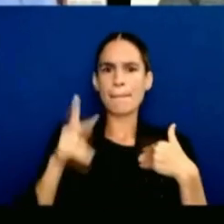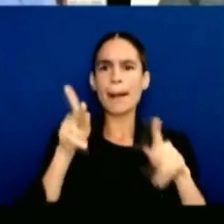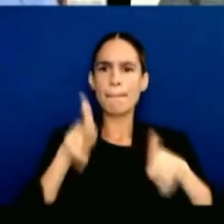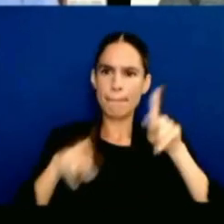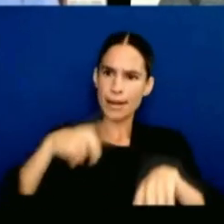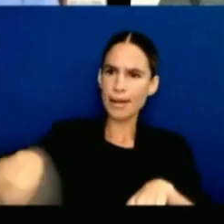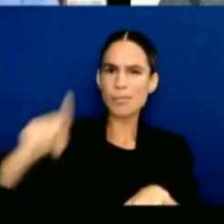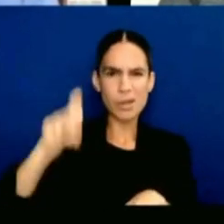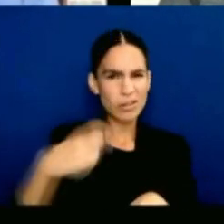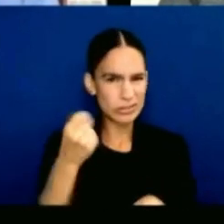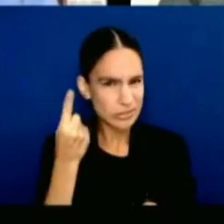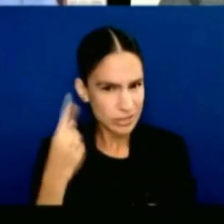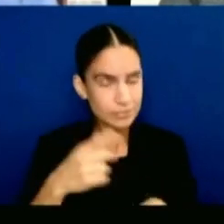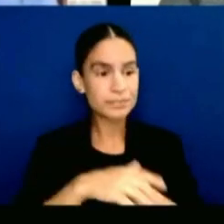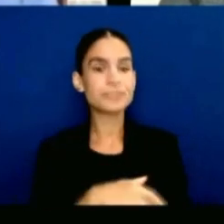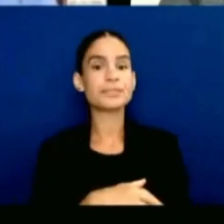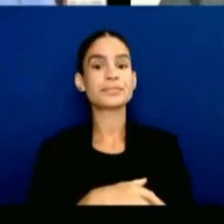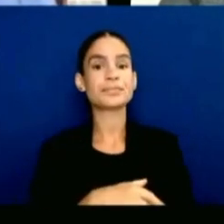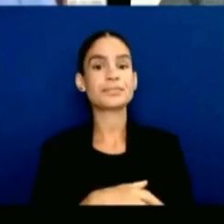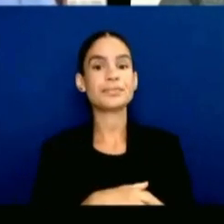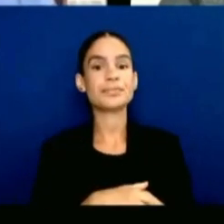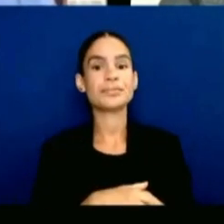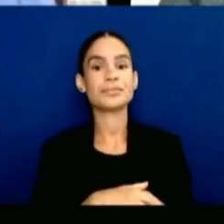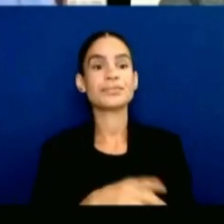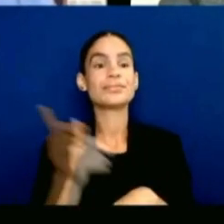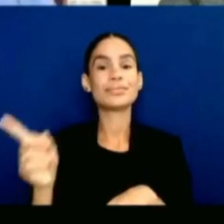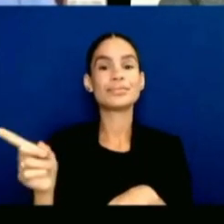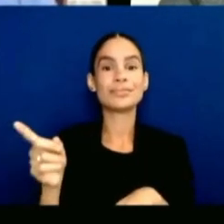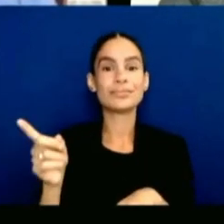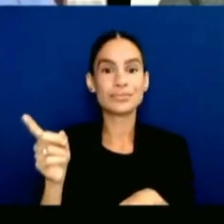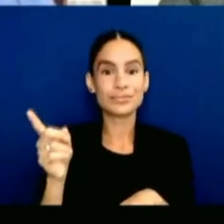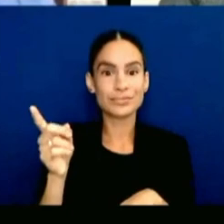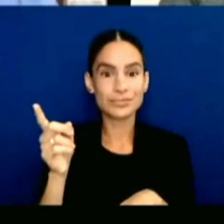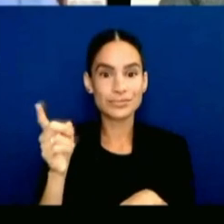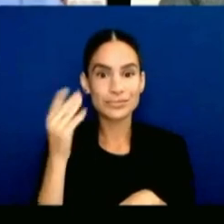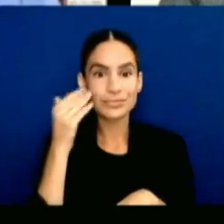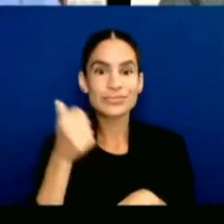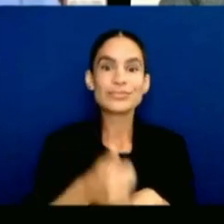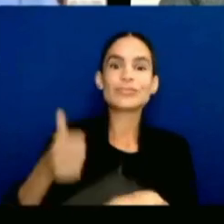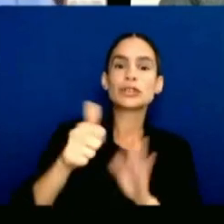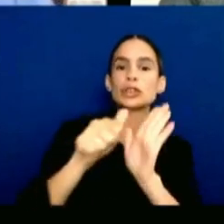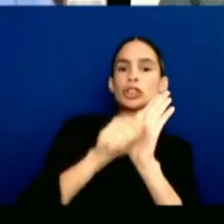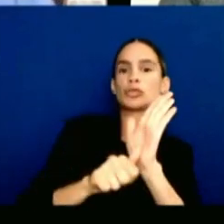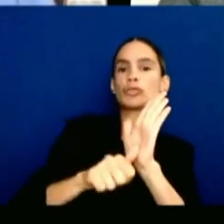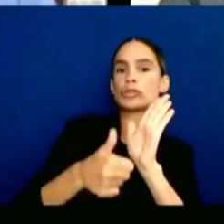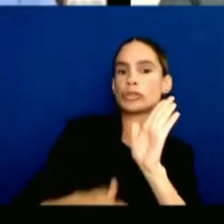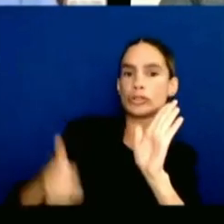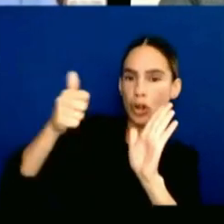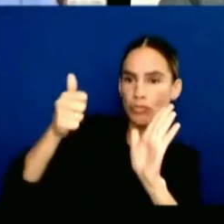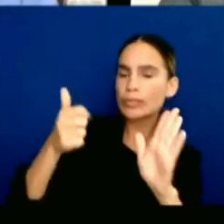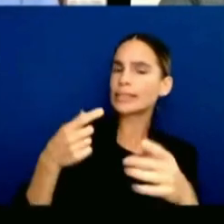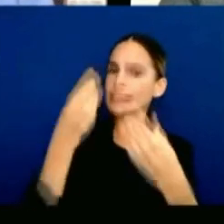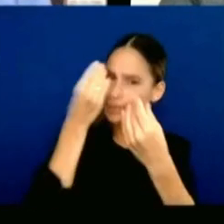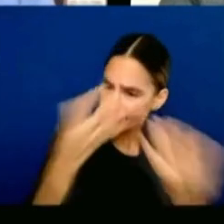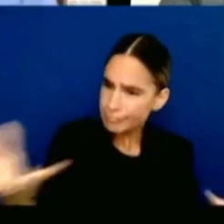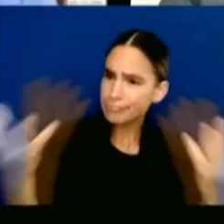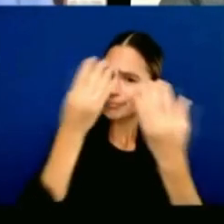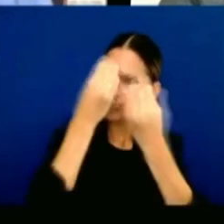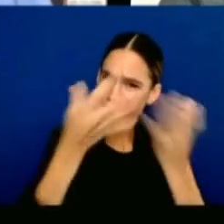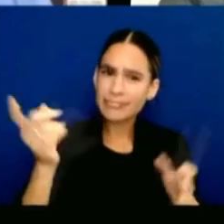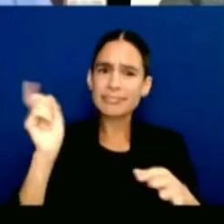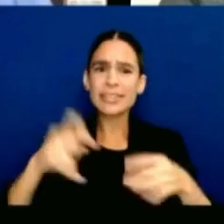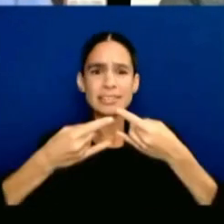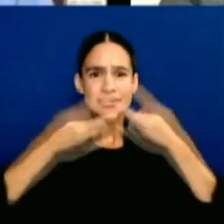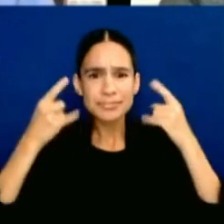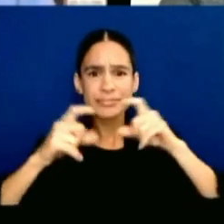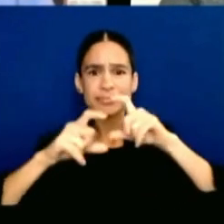which is a good way to say this, which is put on your mask and then COVID stops with you. And if we all can think about that, it's